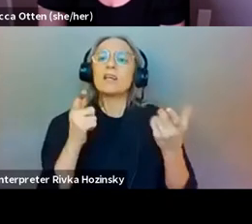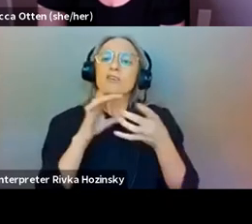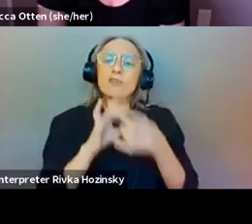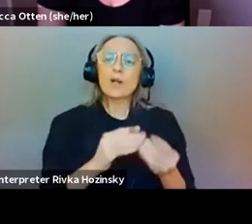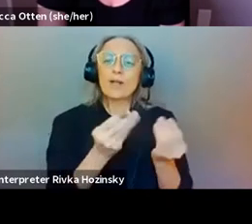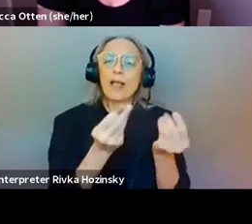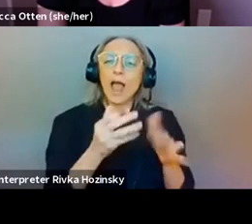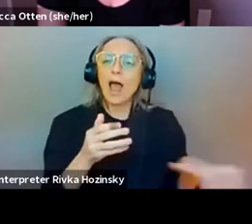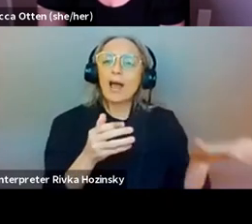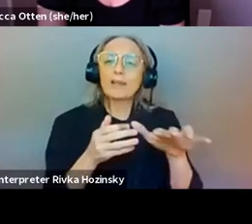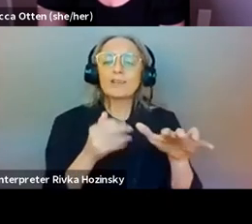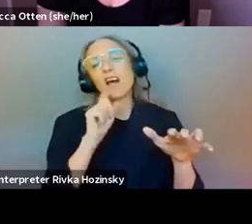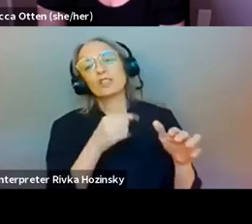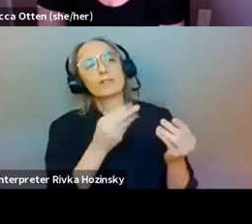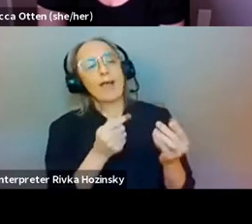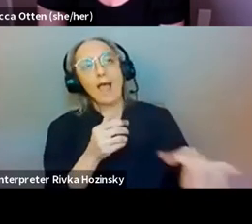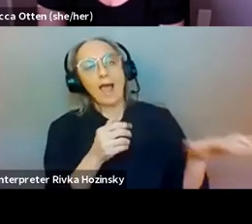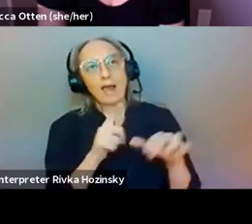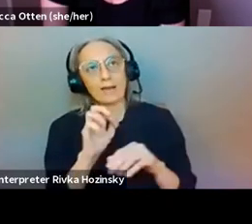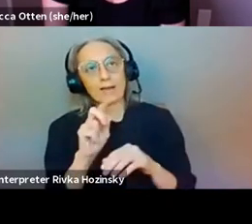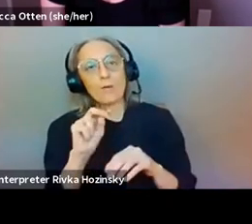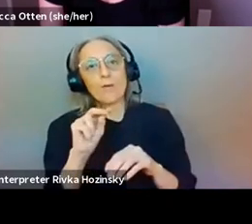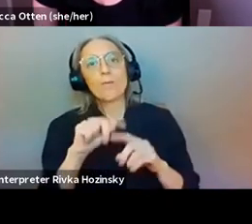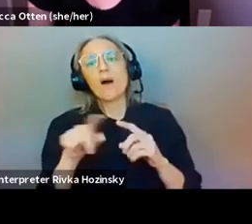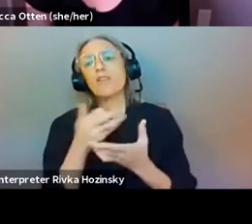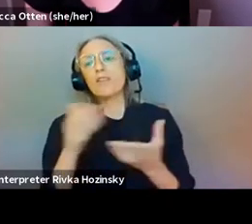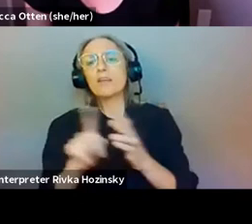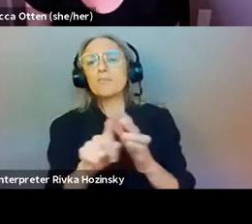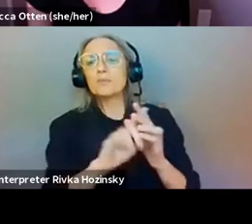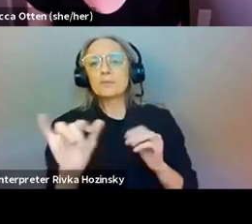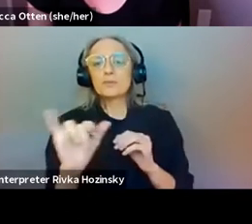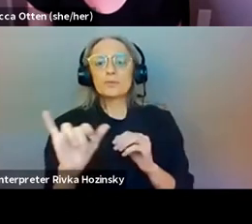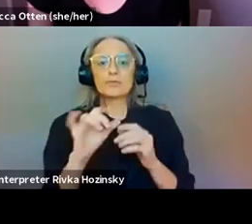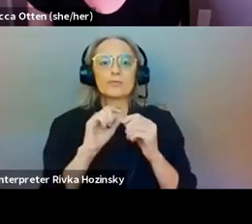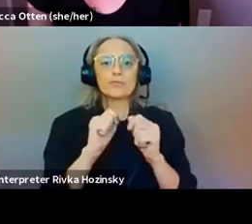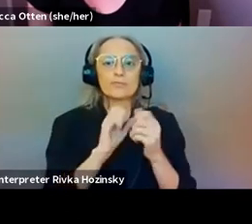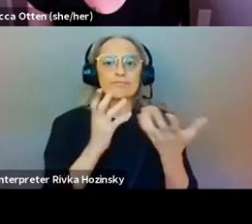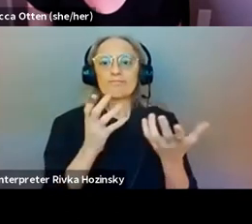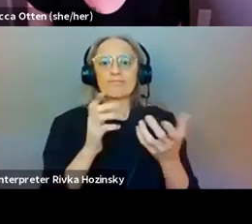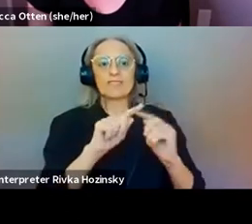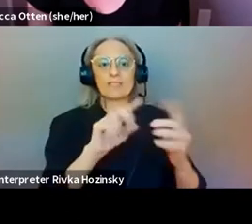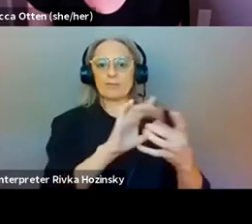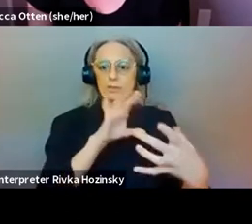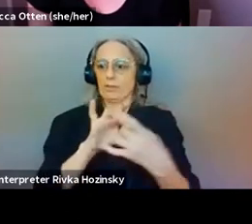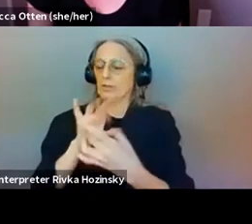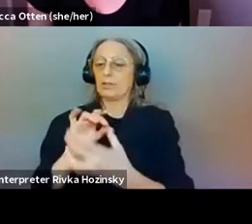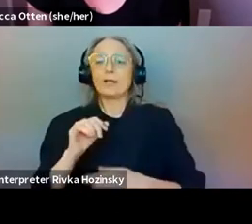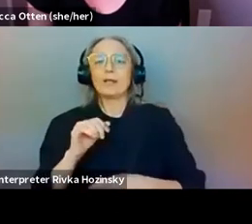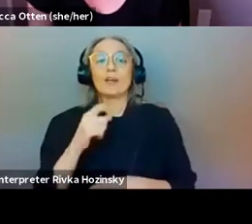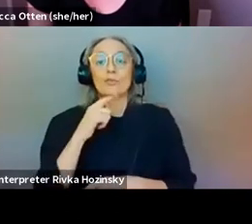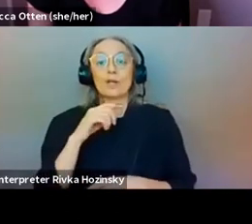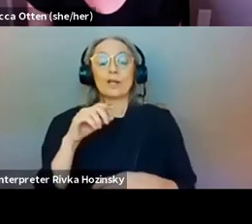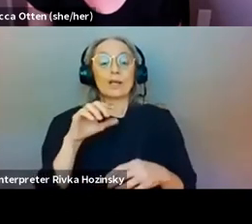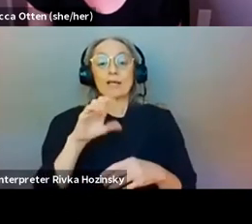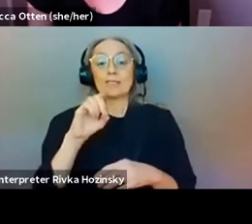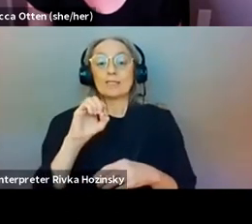you know, there may be other themes in different places as it moves around. It's not this one monolithic concept. It's